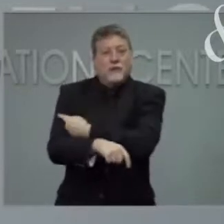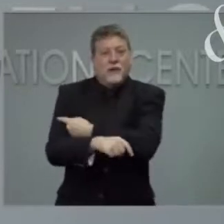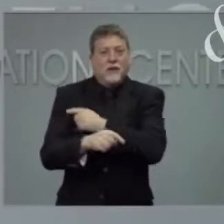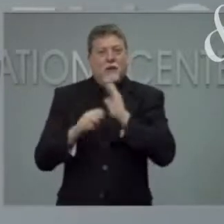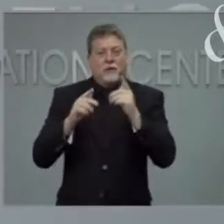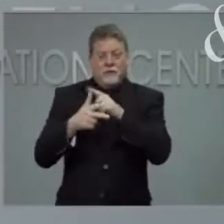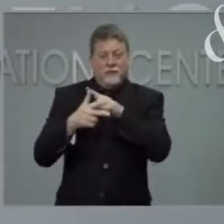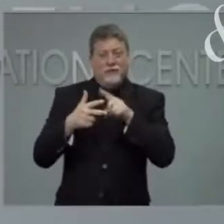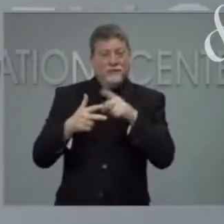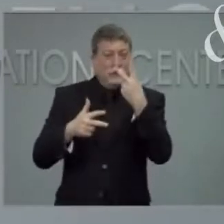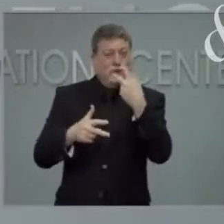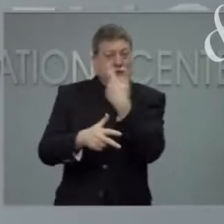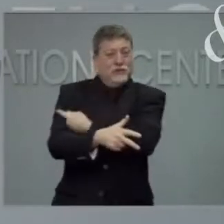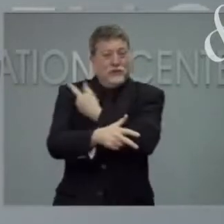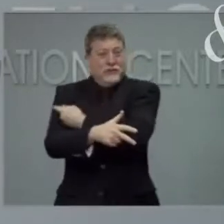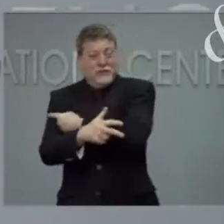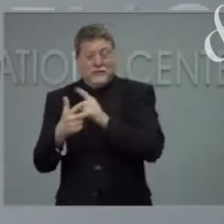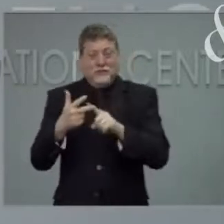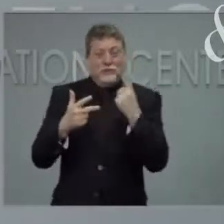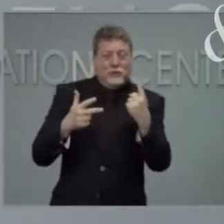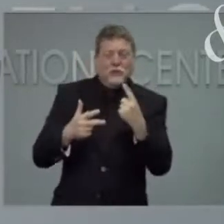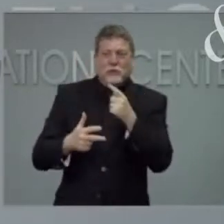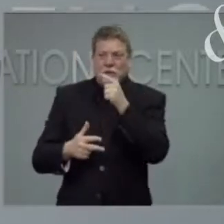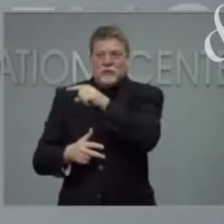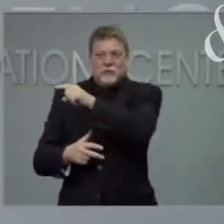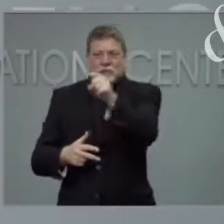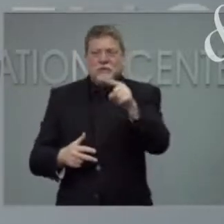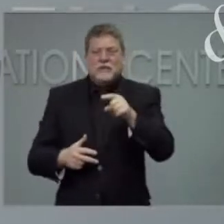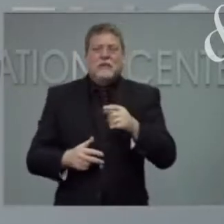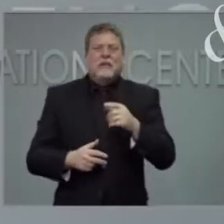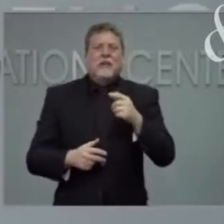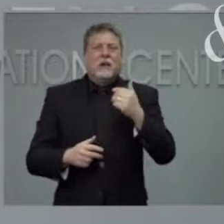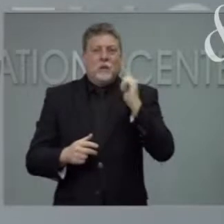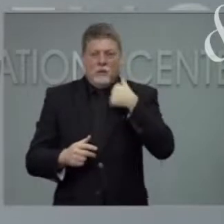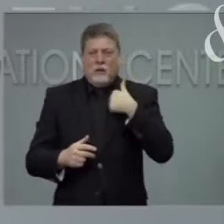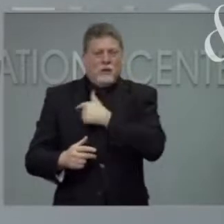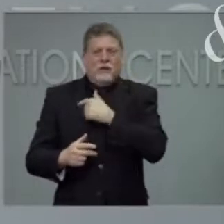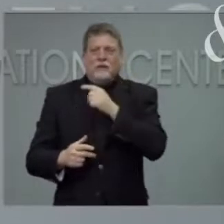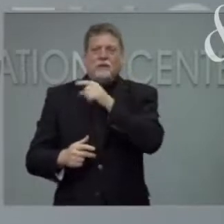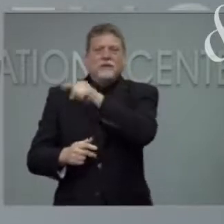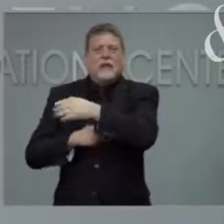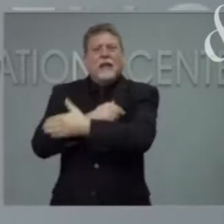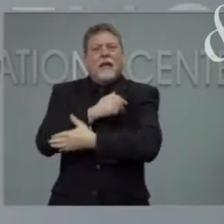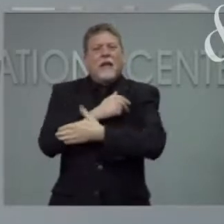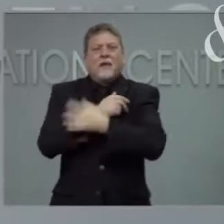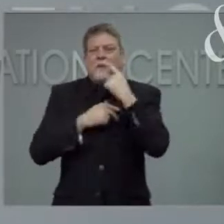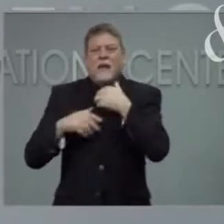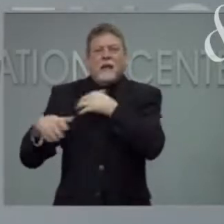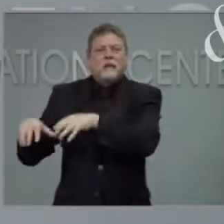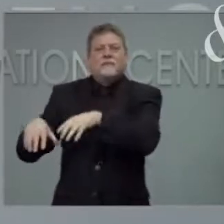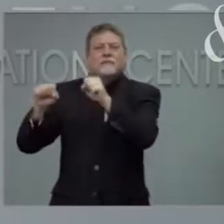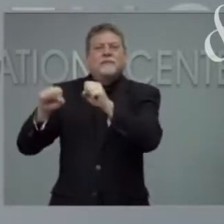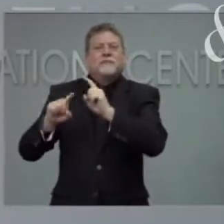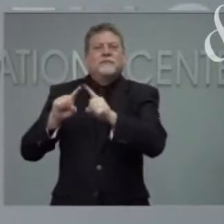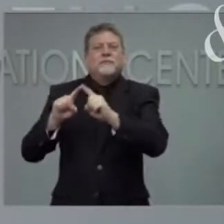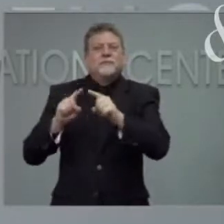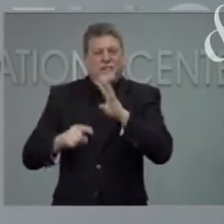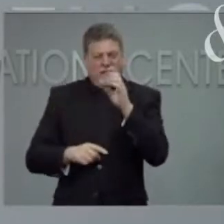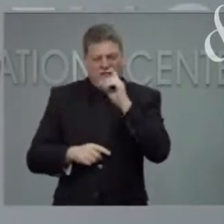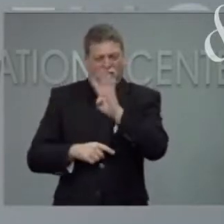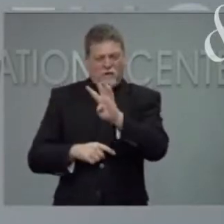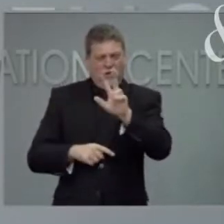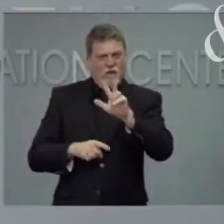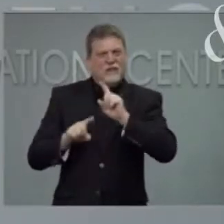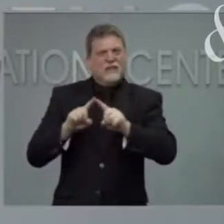counties with a Johnson & Johnson vaccine this week at 43 different events. And so it will be widely available across the